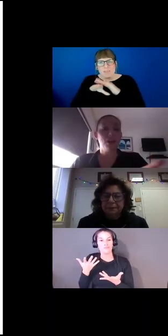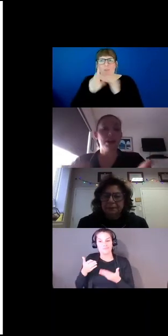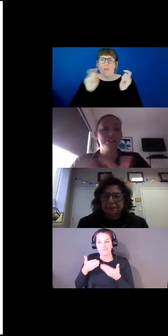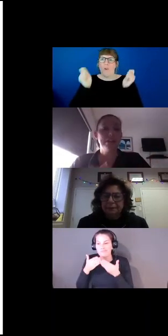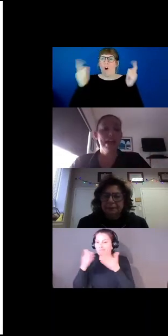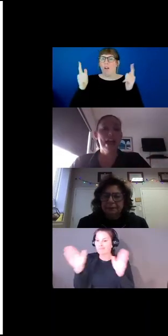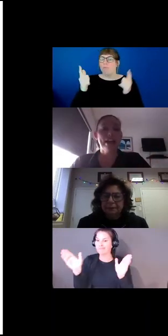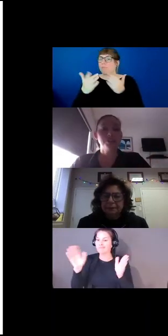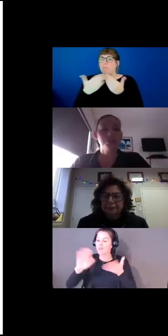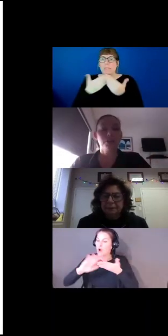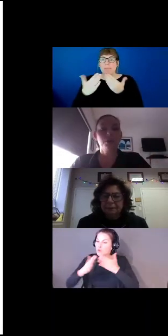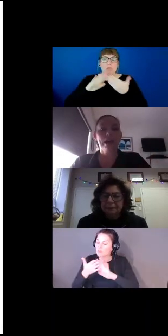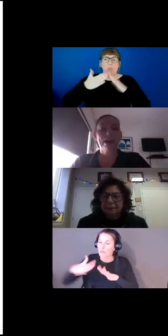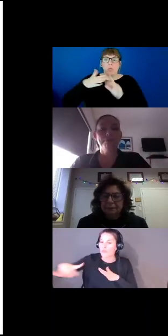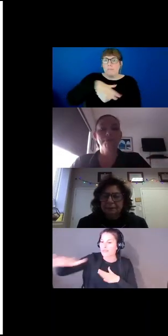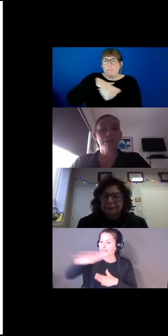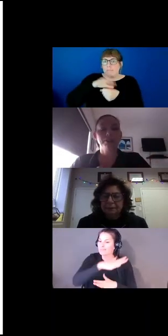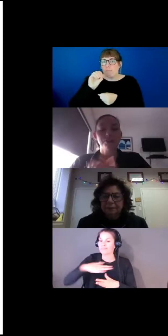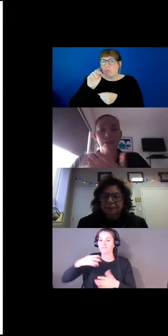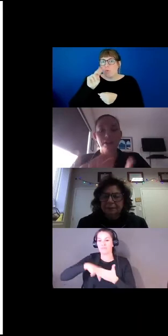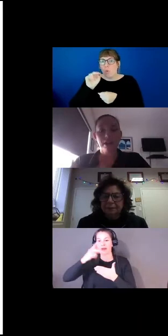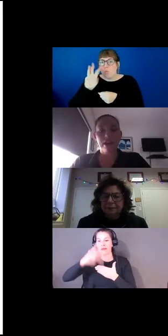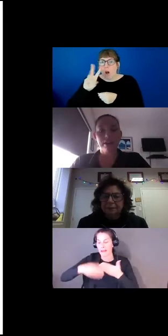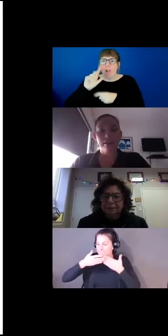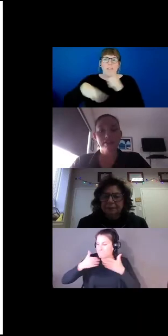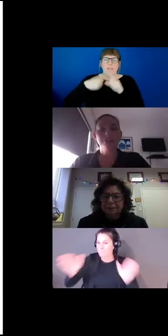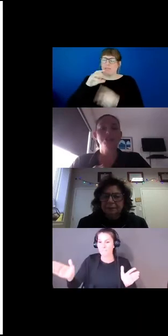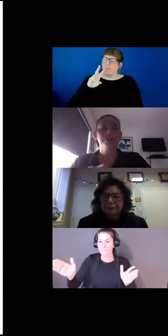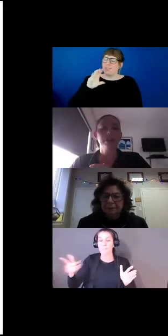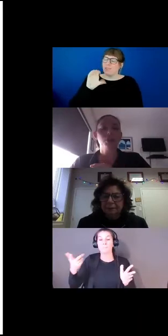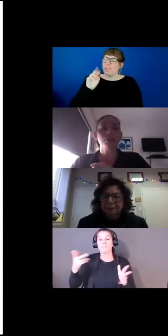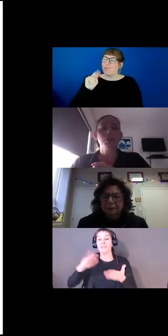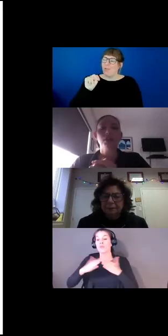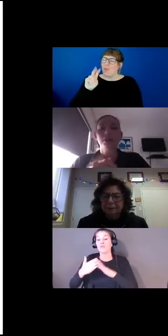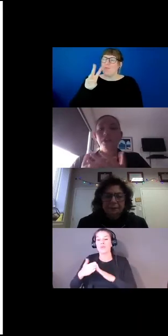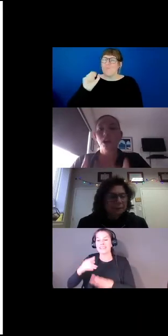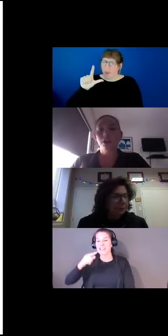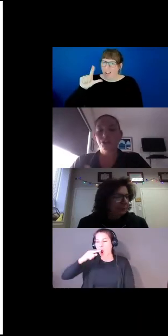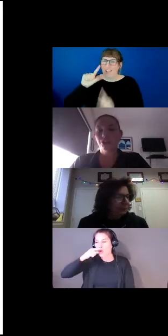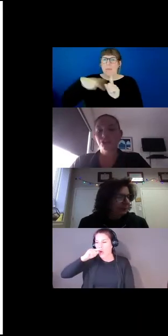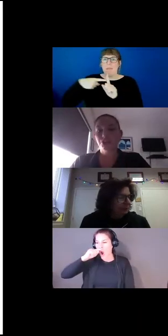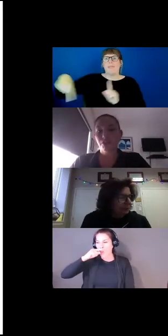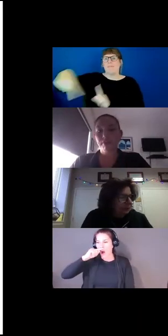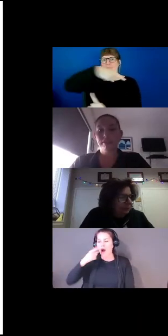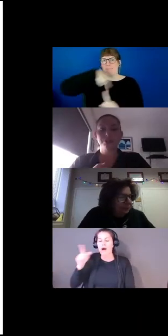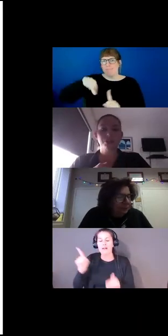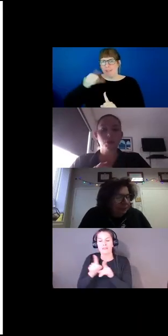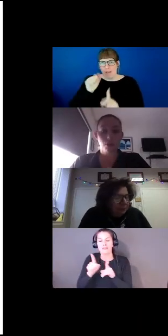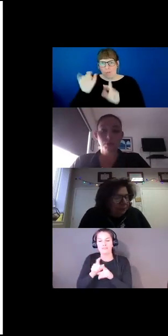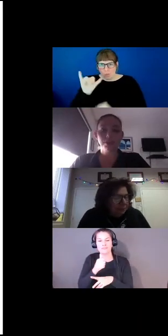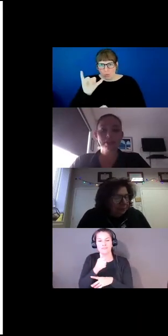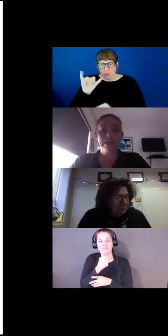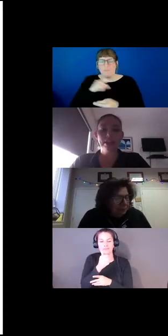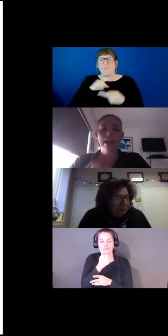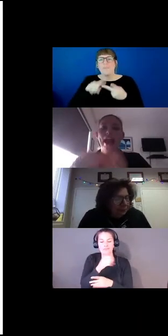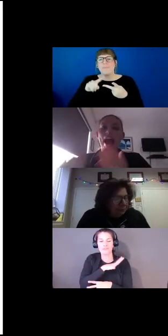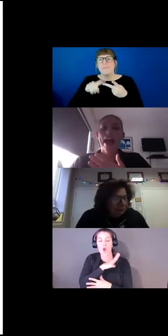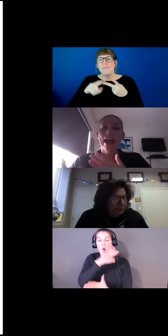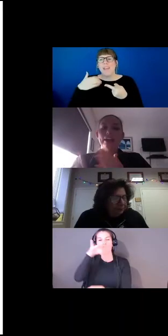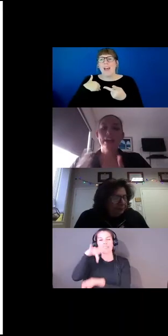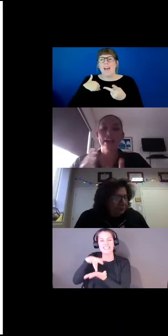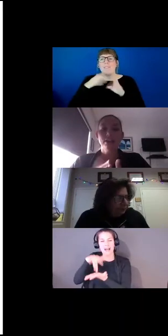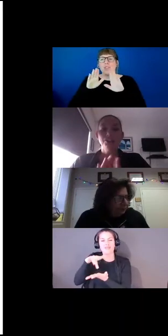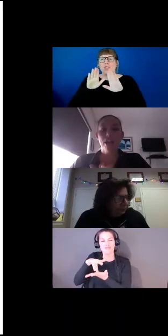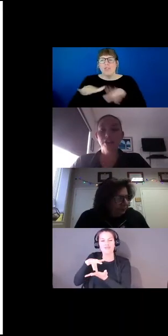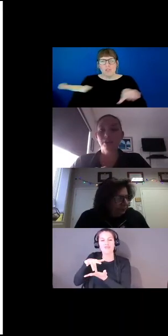and beyond. And so there's a center in Cornwall called the Ottawa Children's Treatment Center Cornwall site.